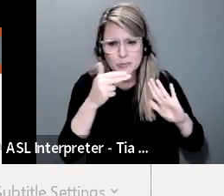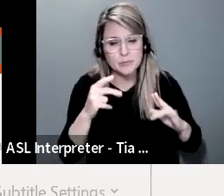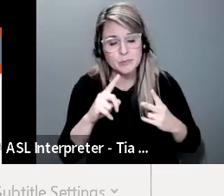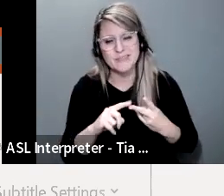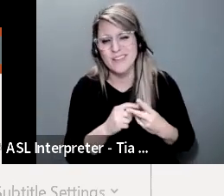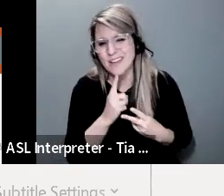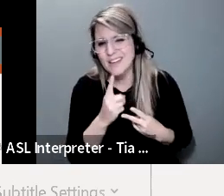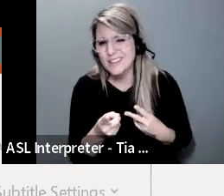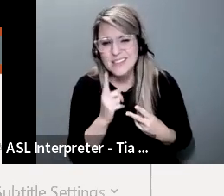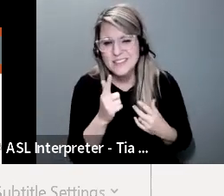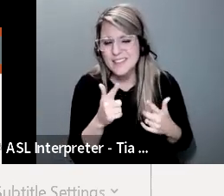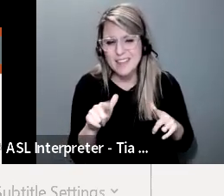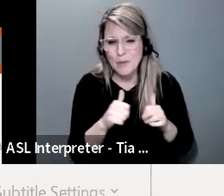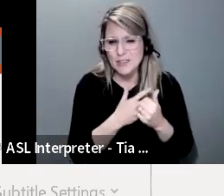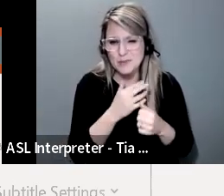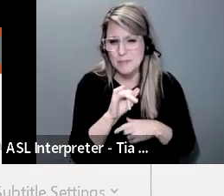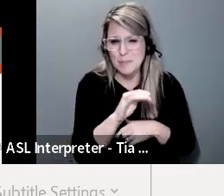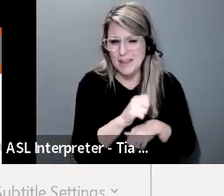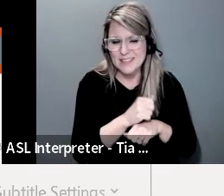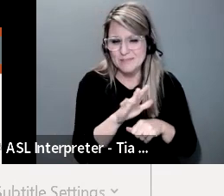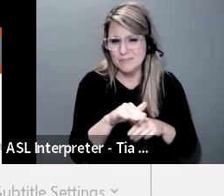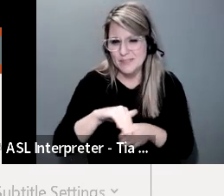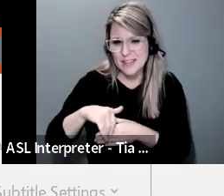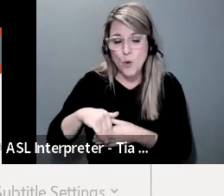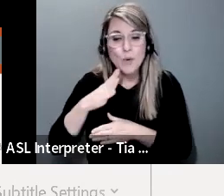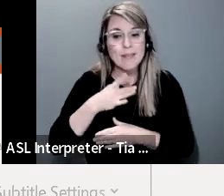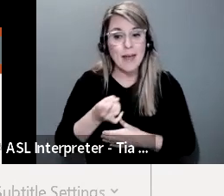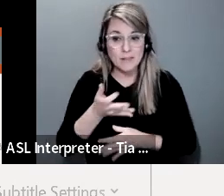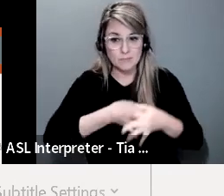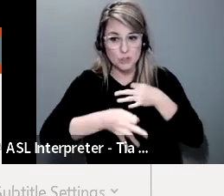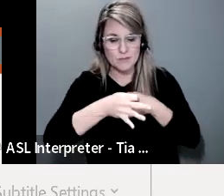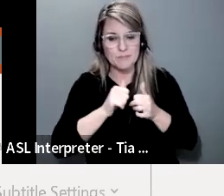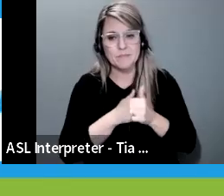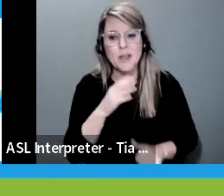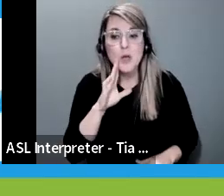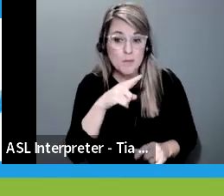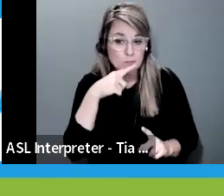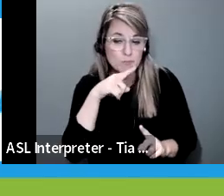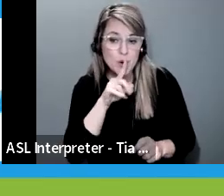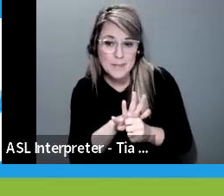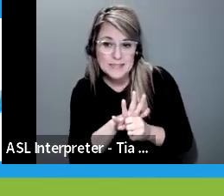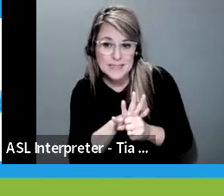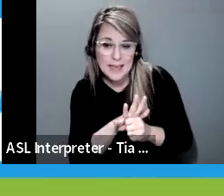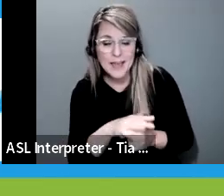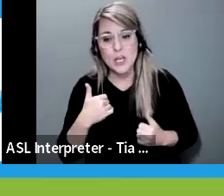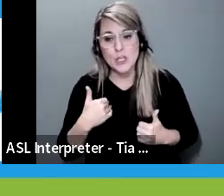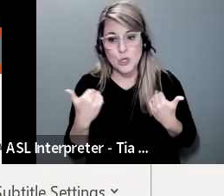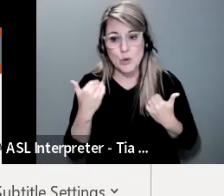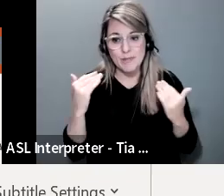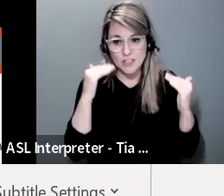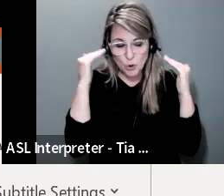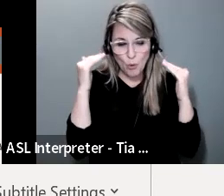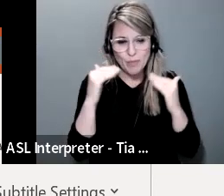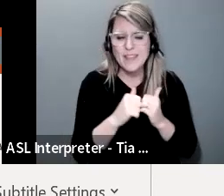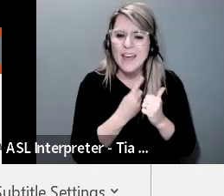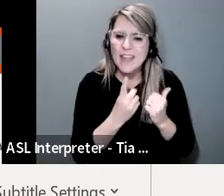troubled teen. But another way to think about it is promising young adults. Youth Thrive in general promotes healing, positive